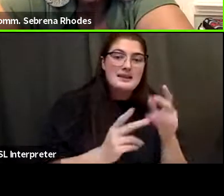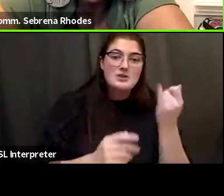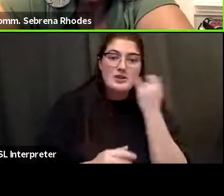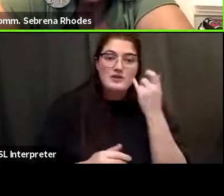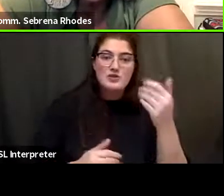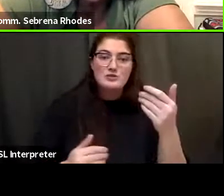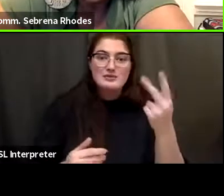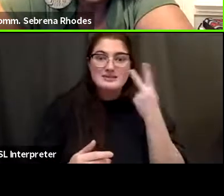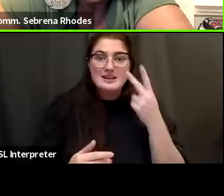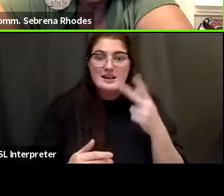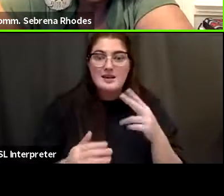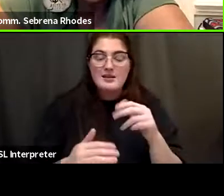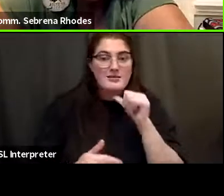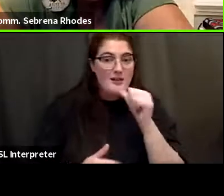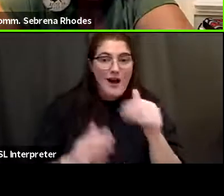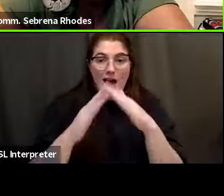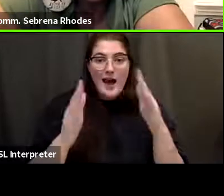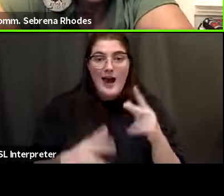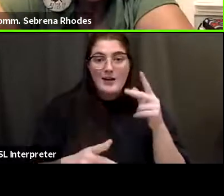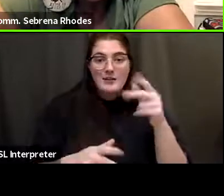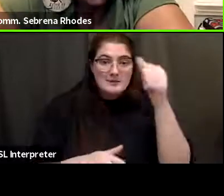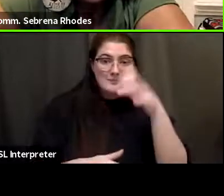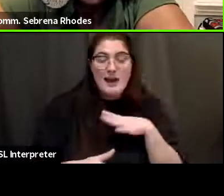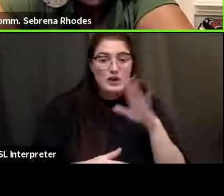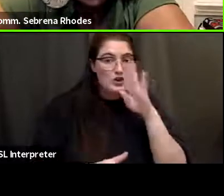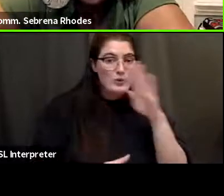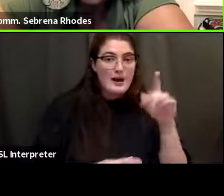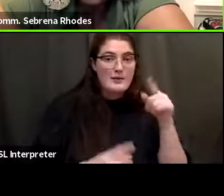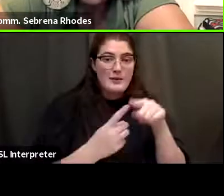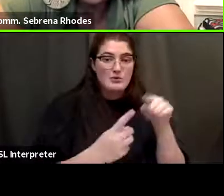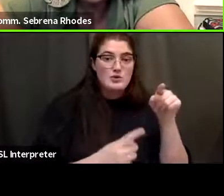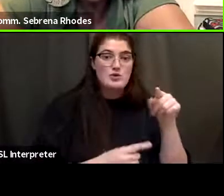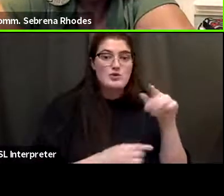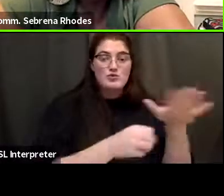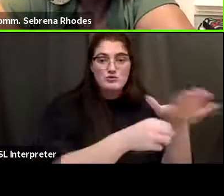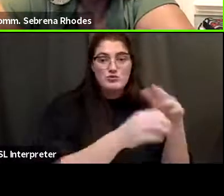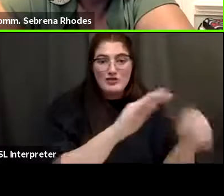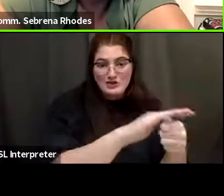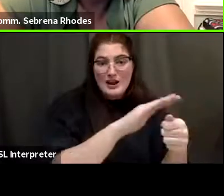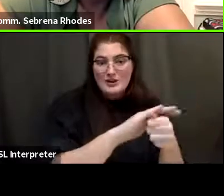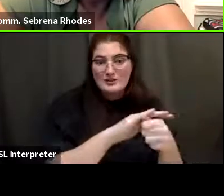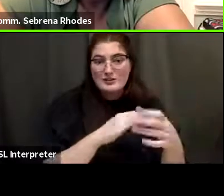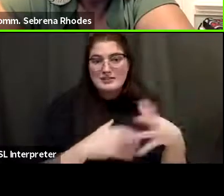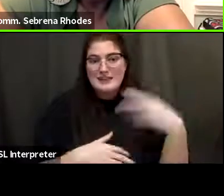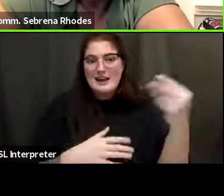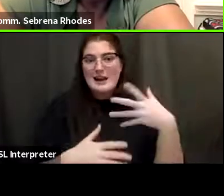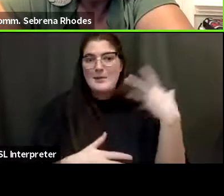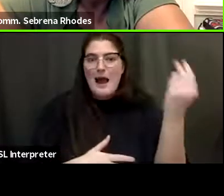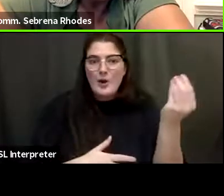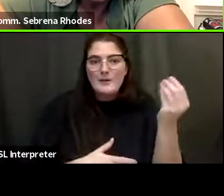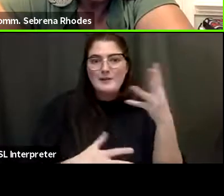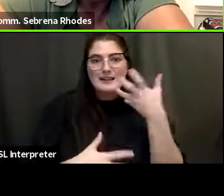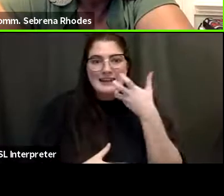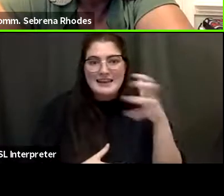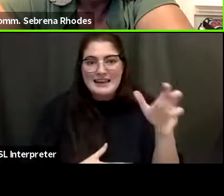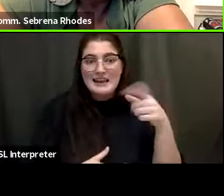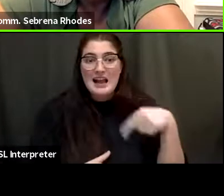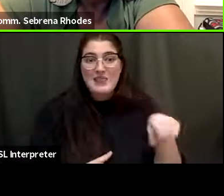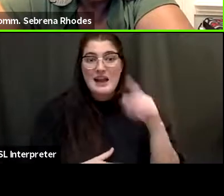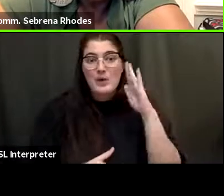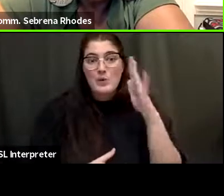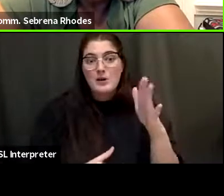please direct them to the shelter to get them out of the heat. And they will be